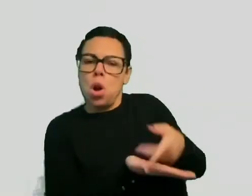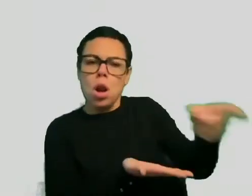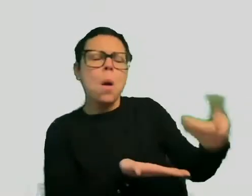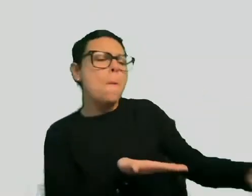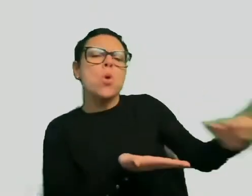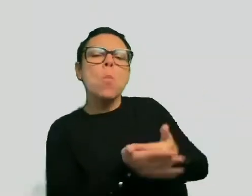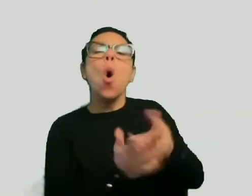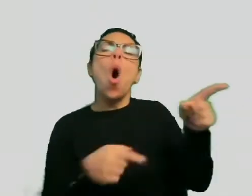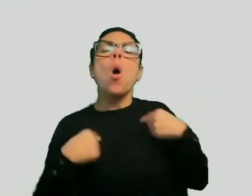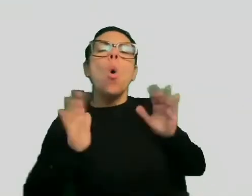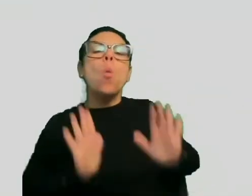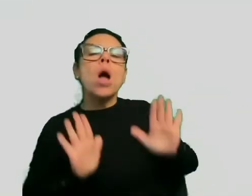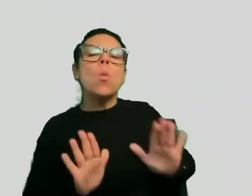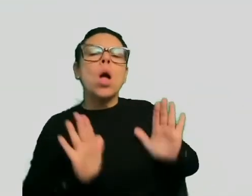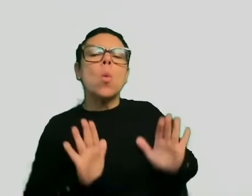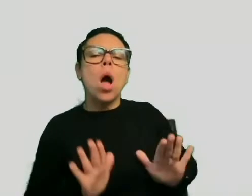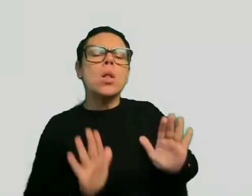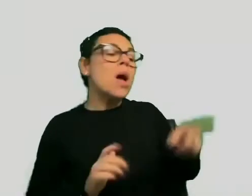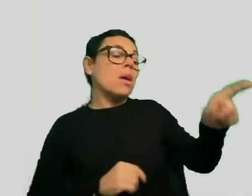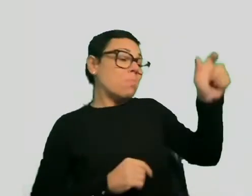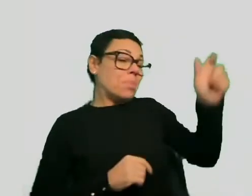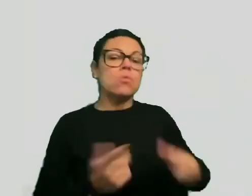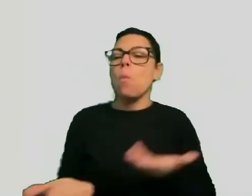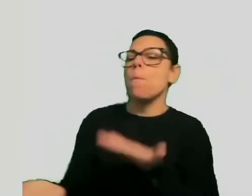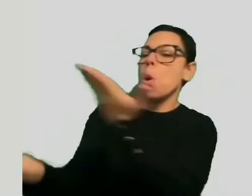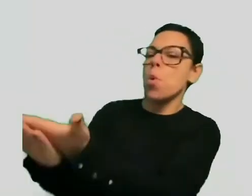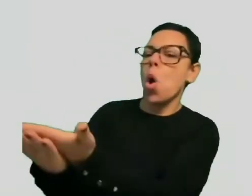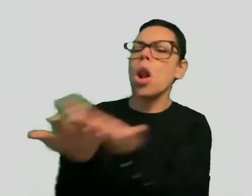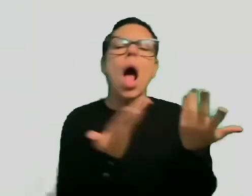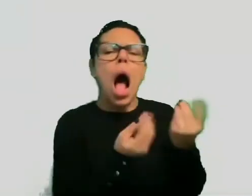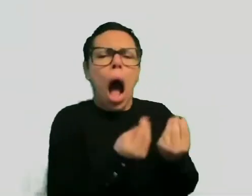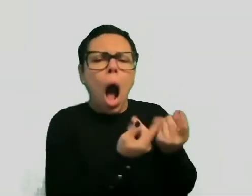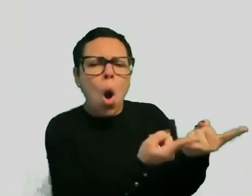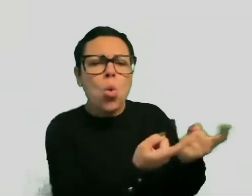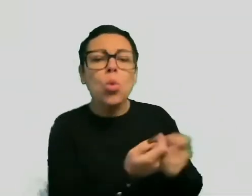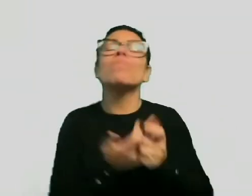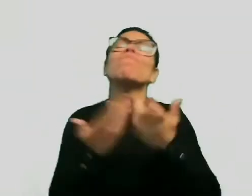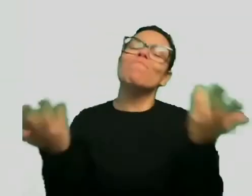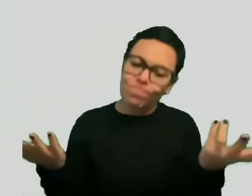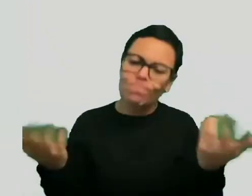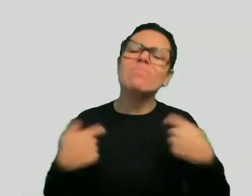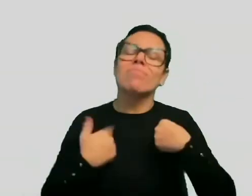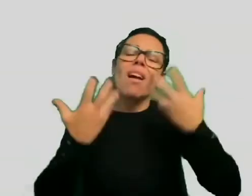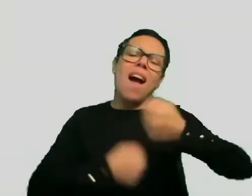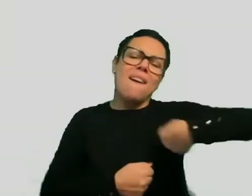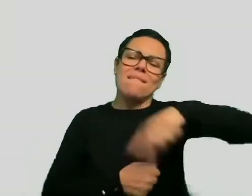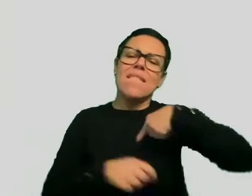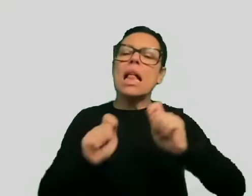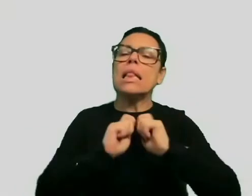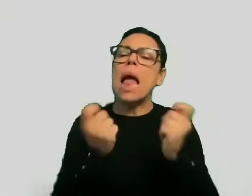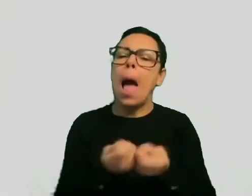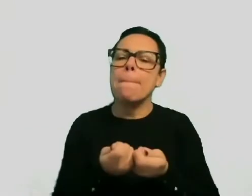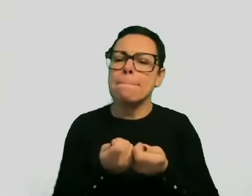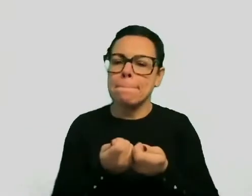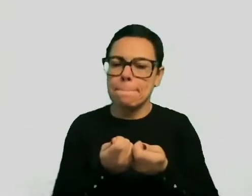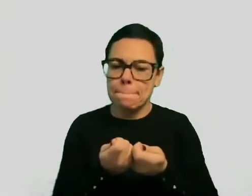We need to work in a multidisciplinary team with gender experts and legal experts. I'm afraid I'm not a gender expert,